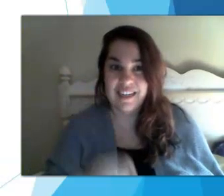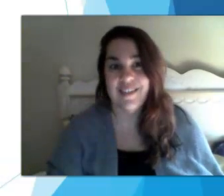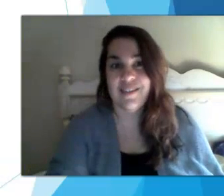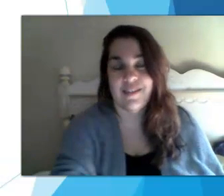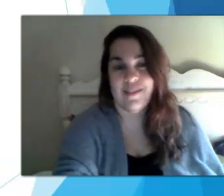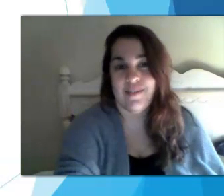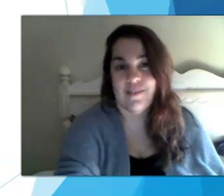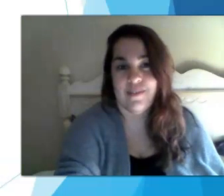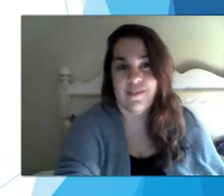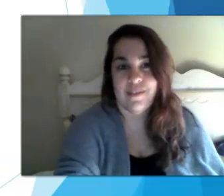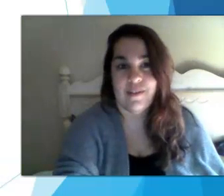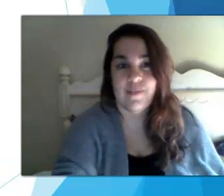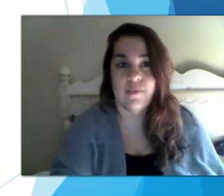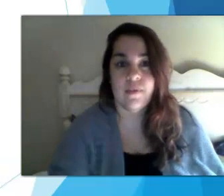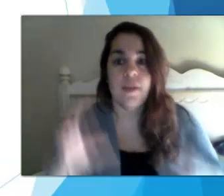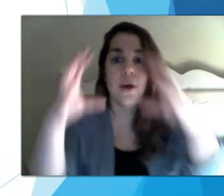C.